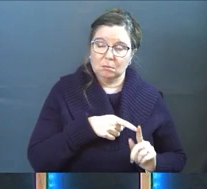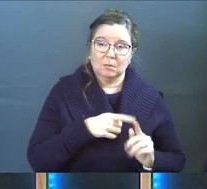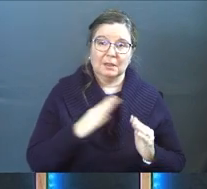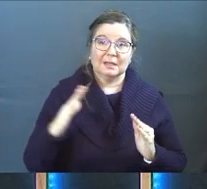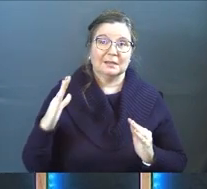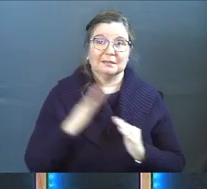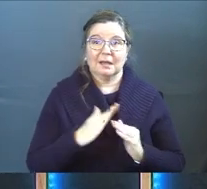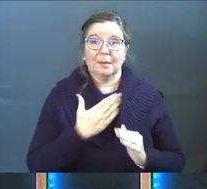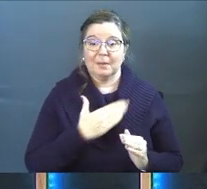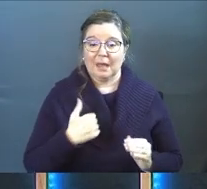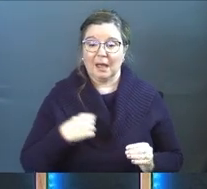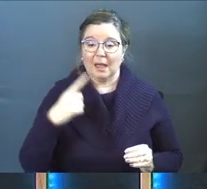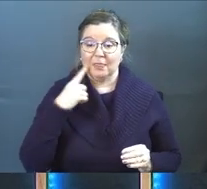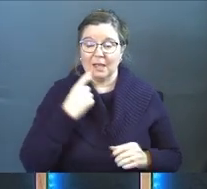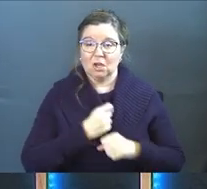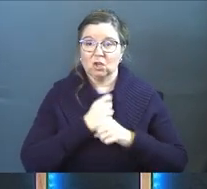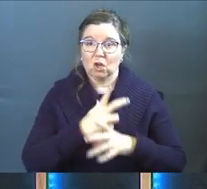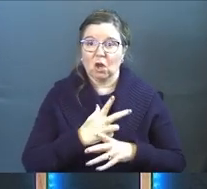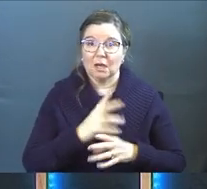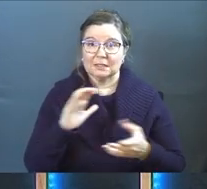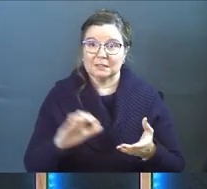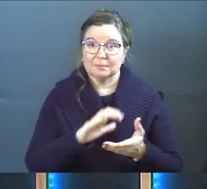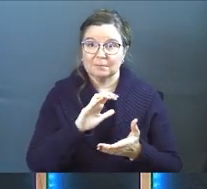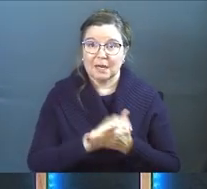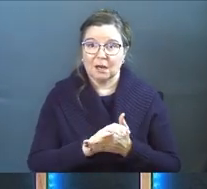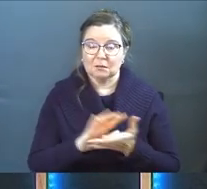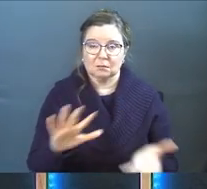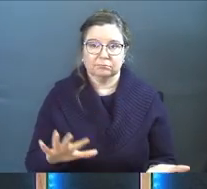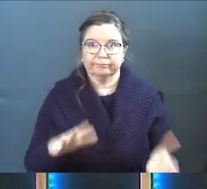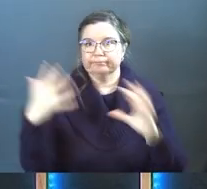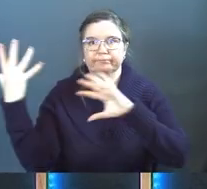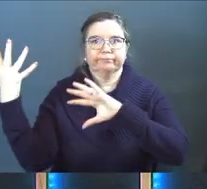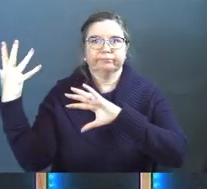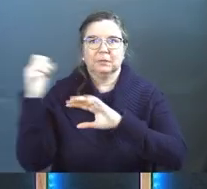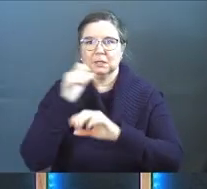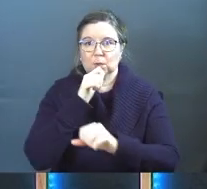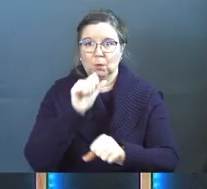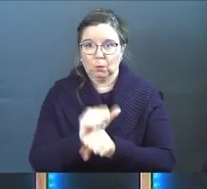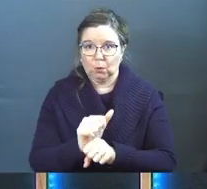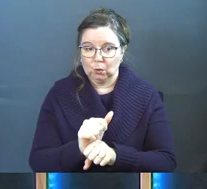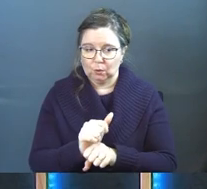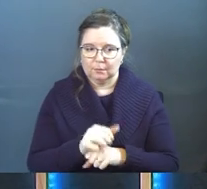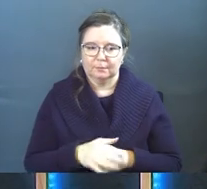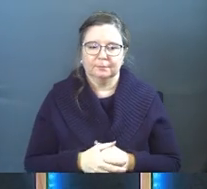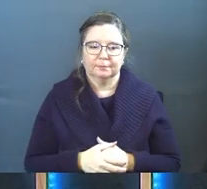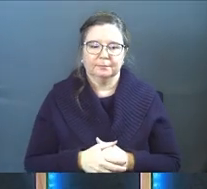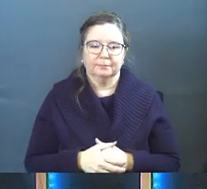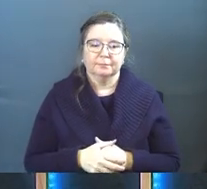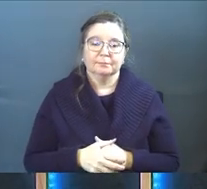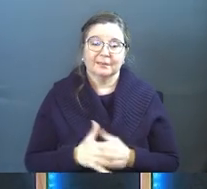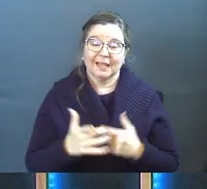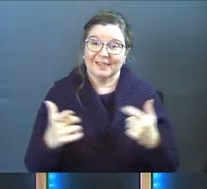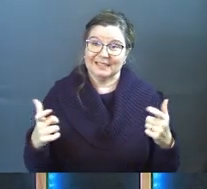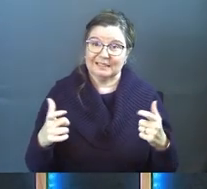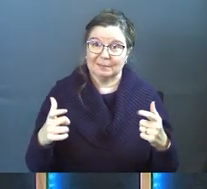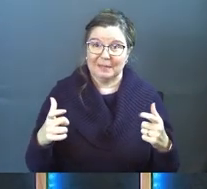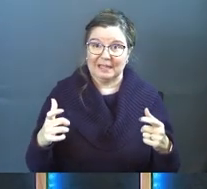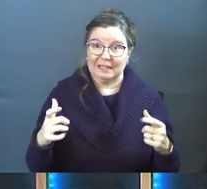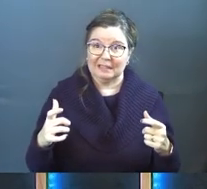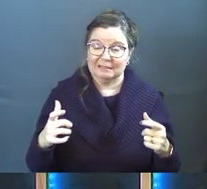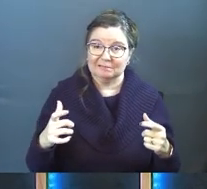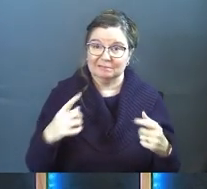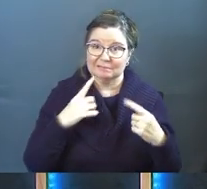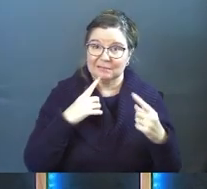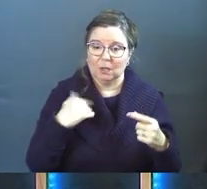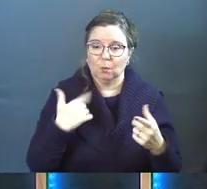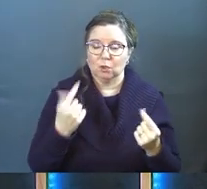number one thing that I think causes marriages to go wrong and to not work. And that's a big claim.